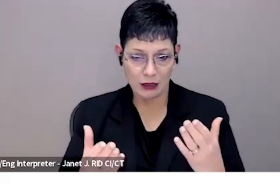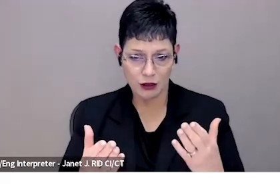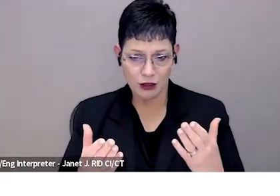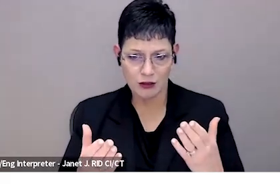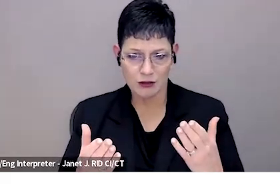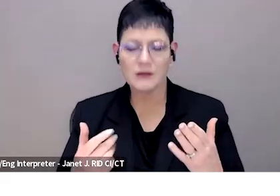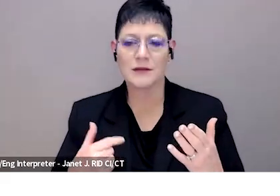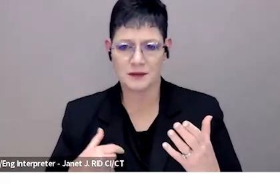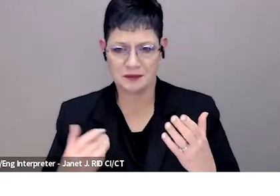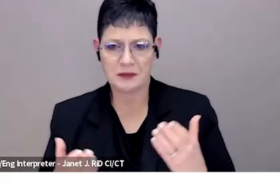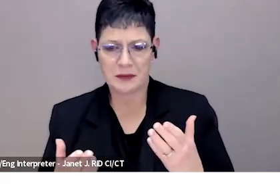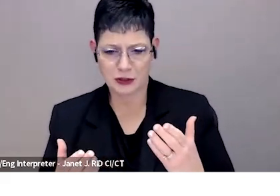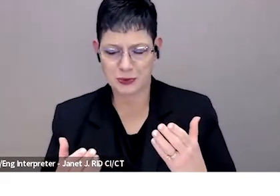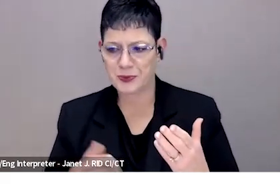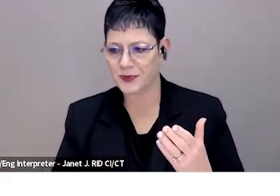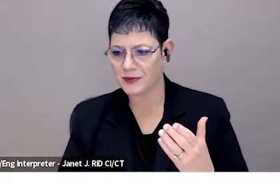Present.